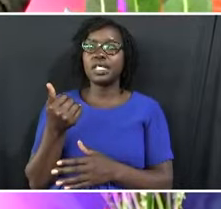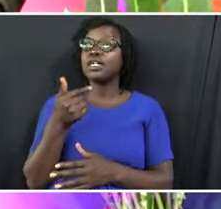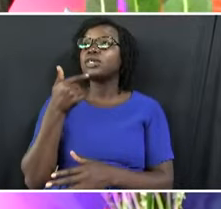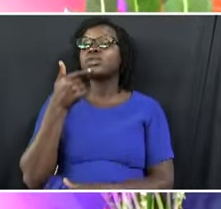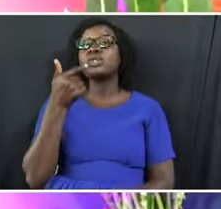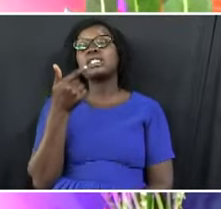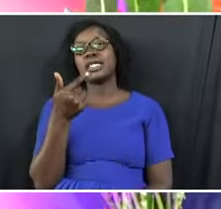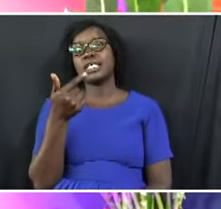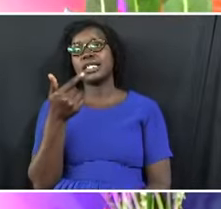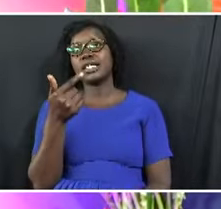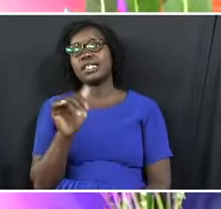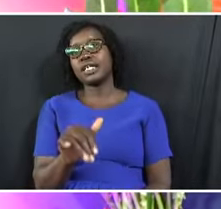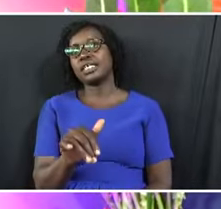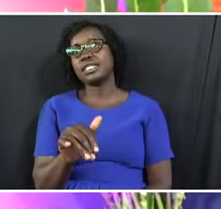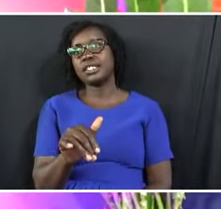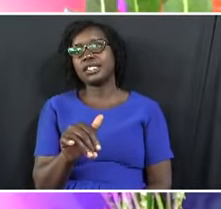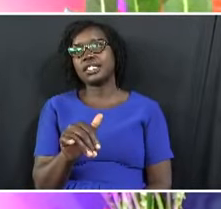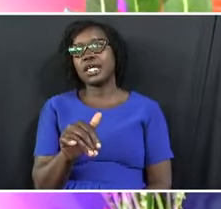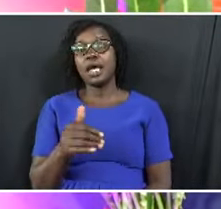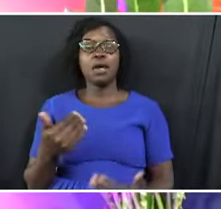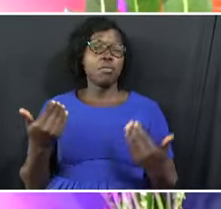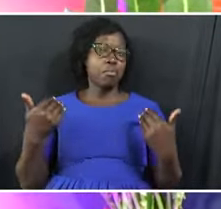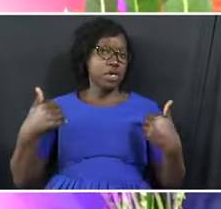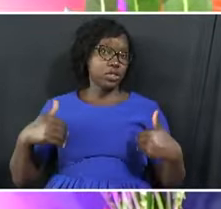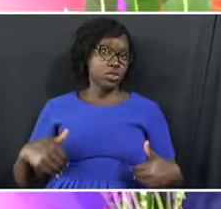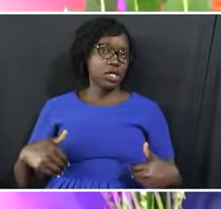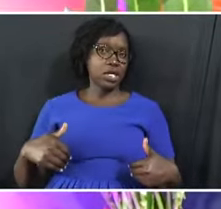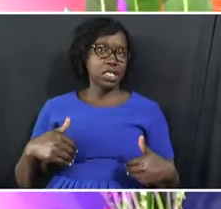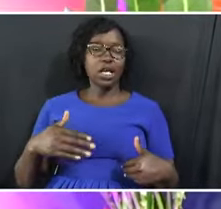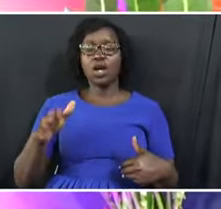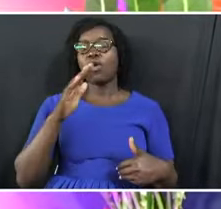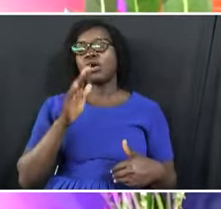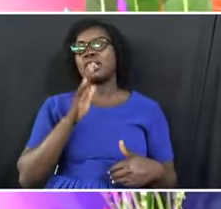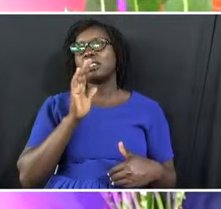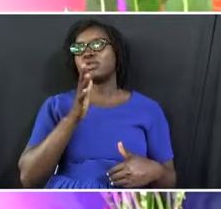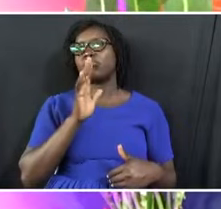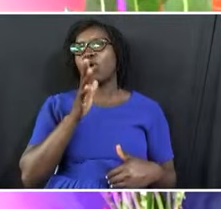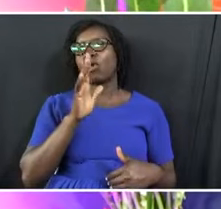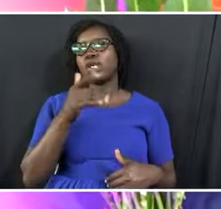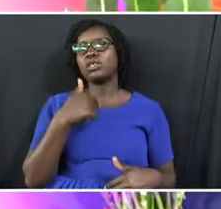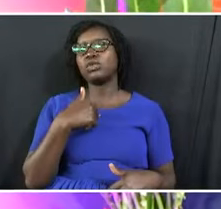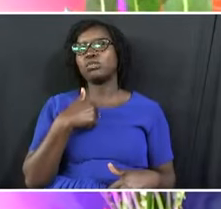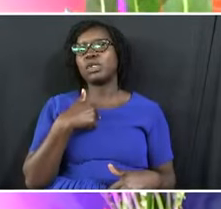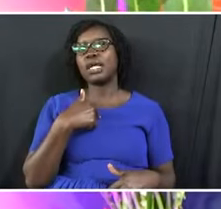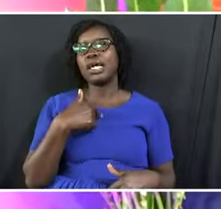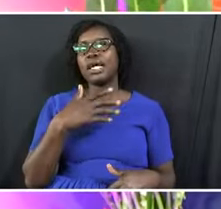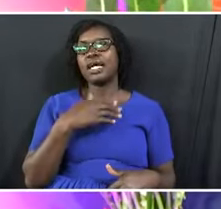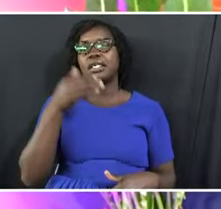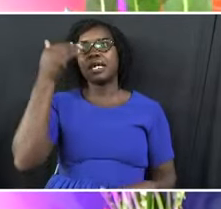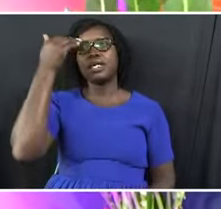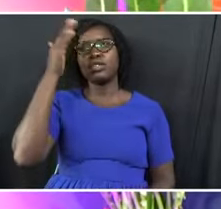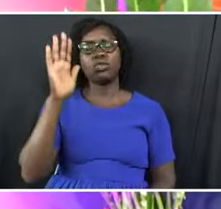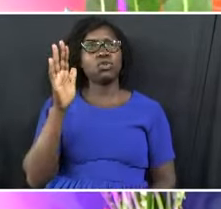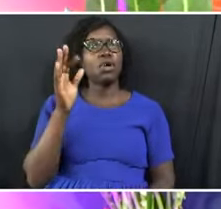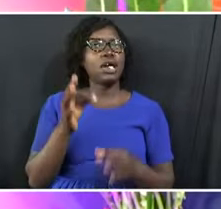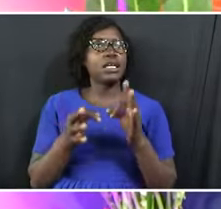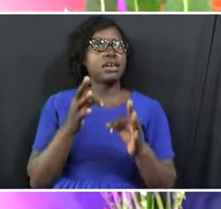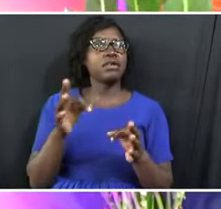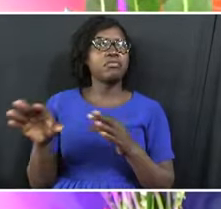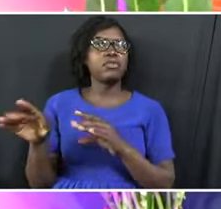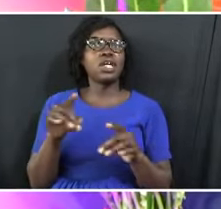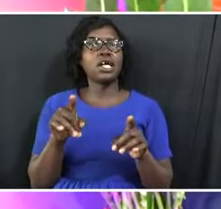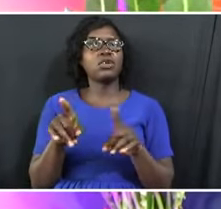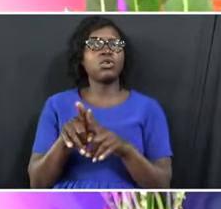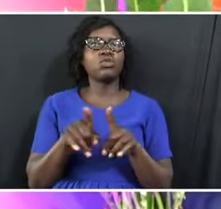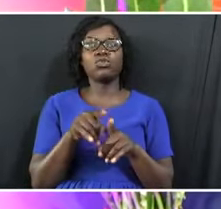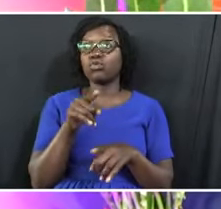say that to me personally, God has spoken to me. And I don't know whether He has done also to